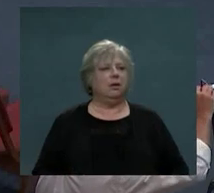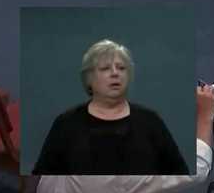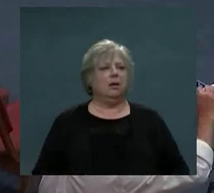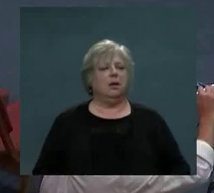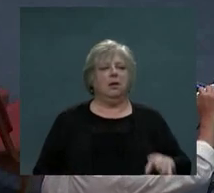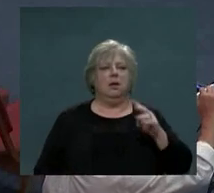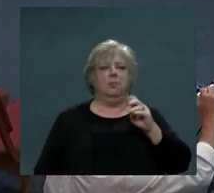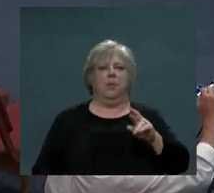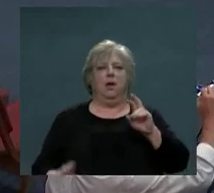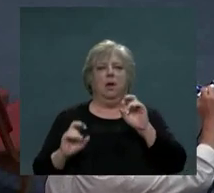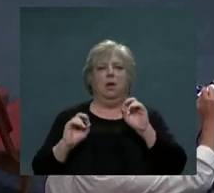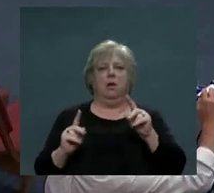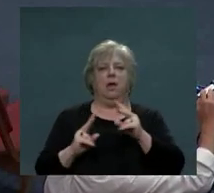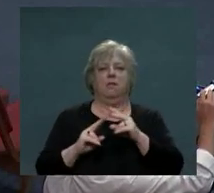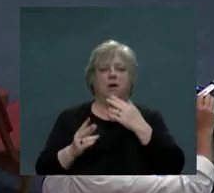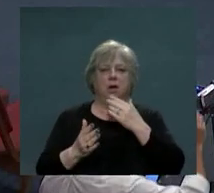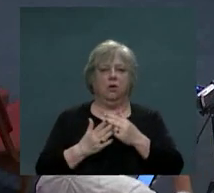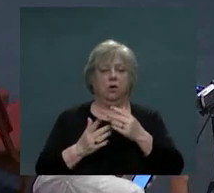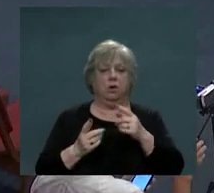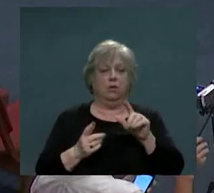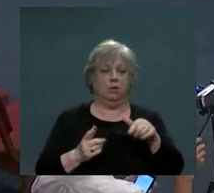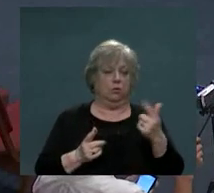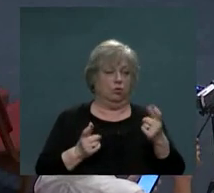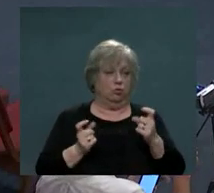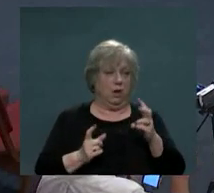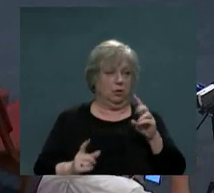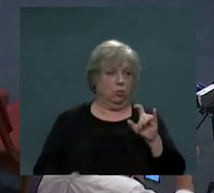All right. Very good. Director Wyrick,